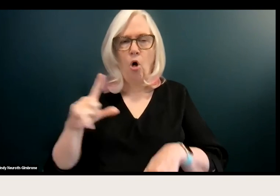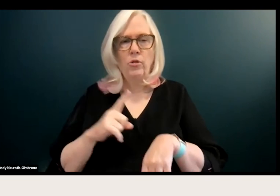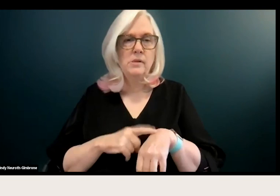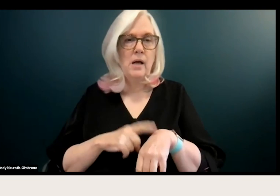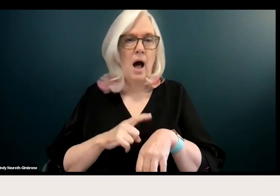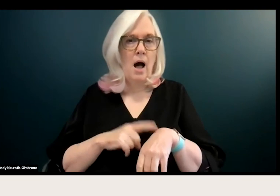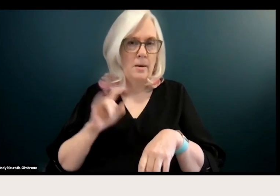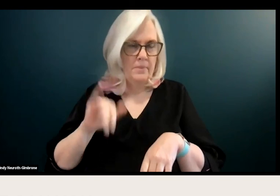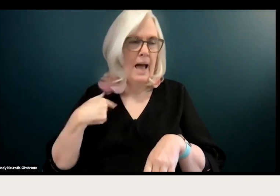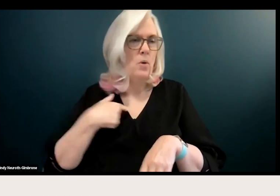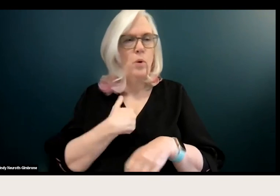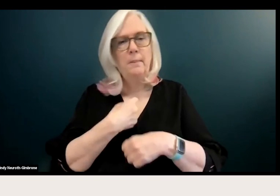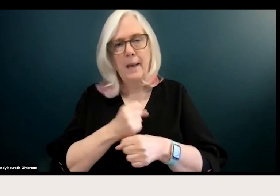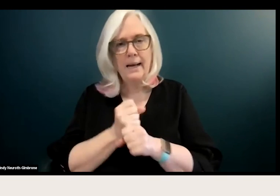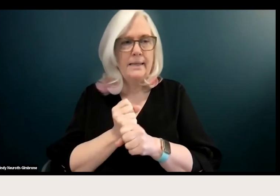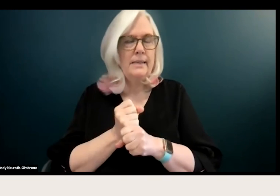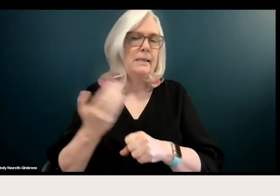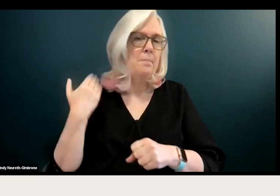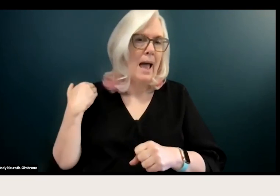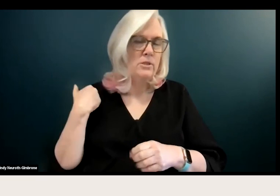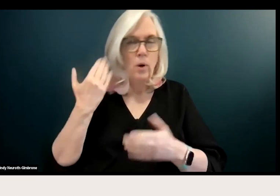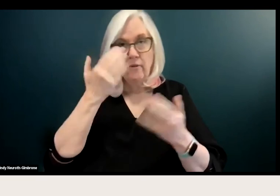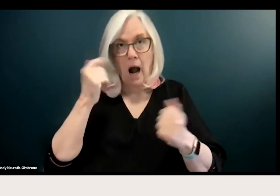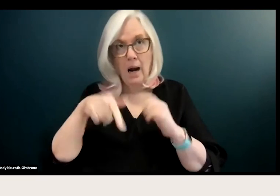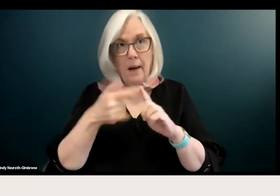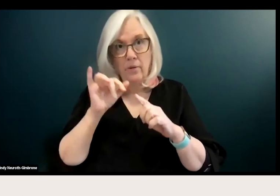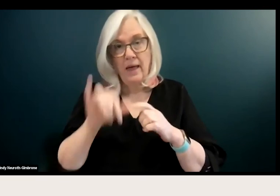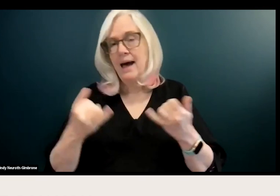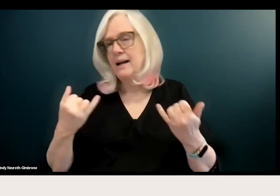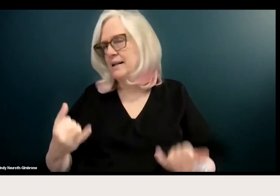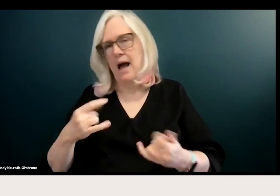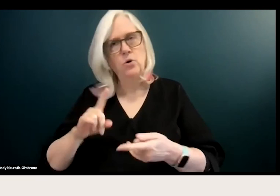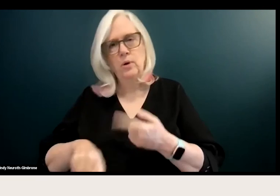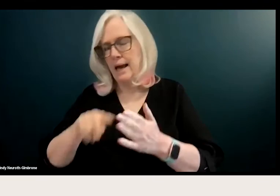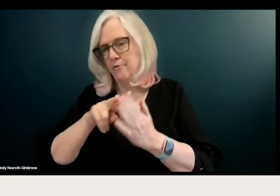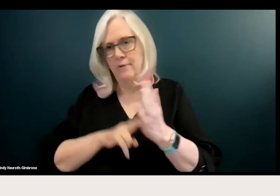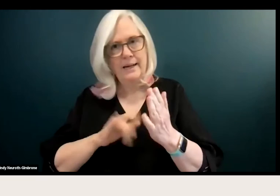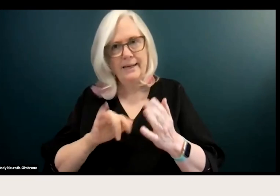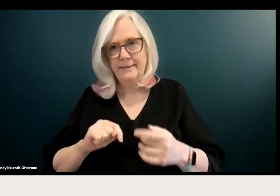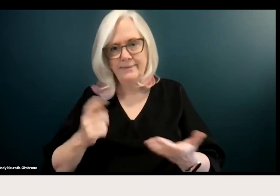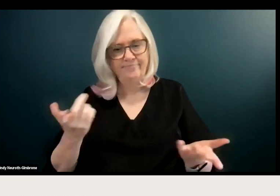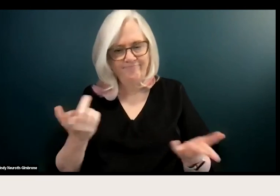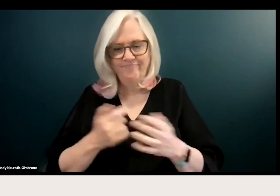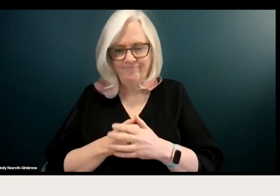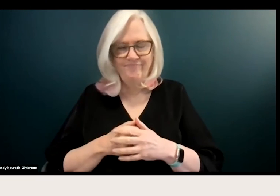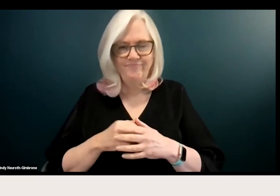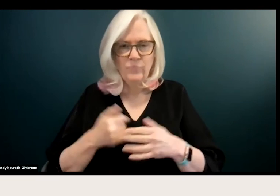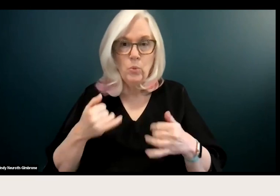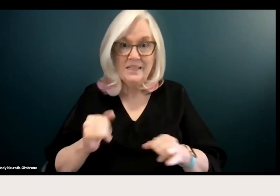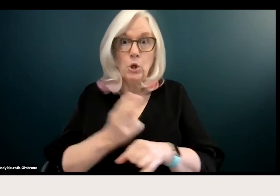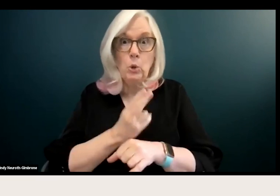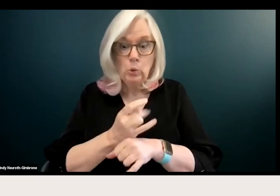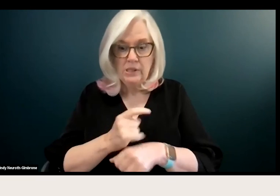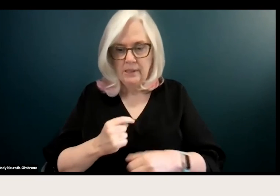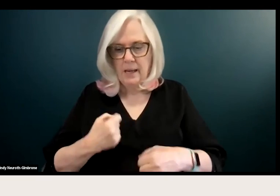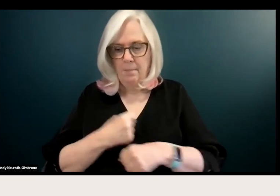created, in the past, and we've forgotten about, even though we're still using them. Make the changes that feel right